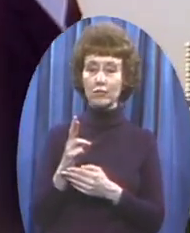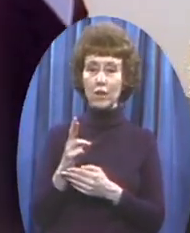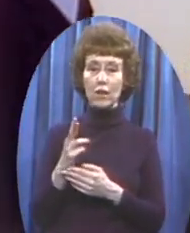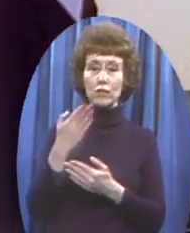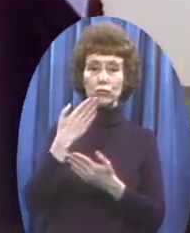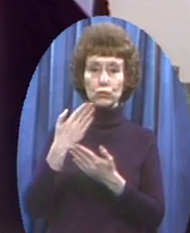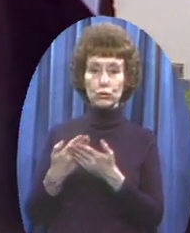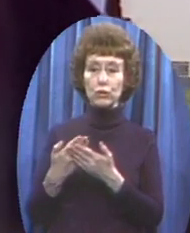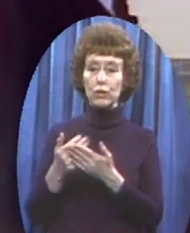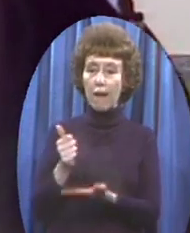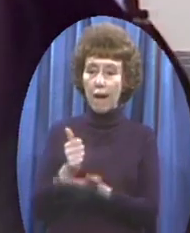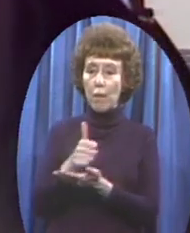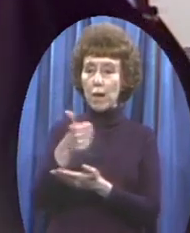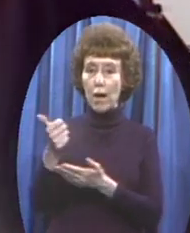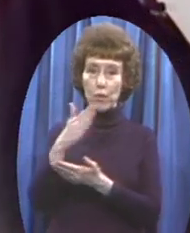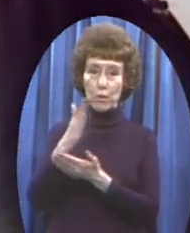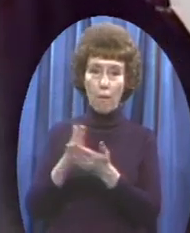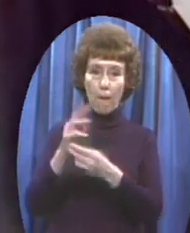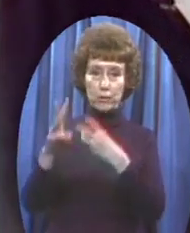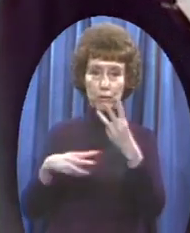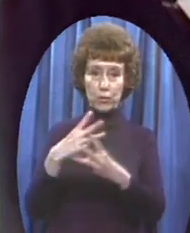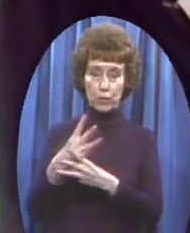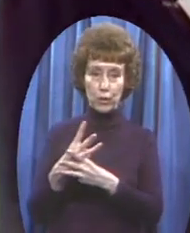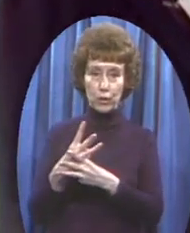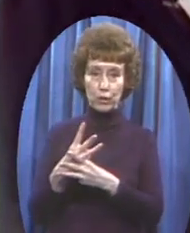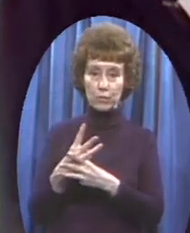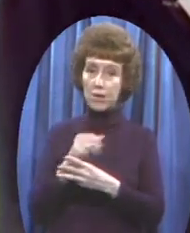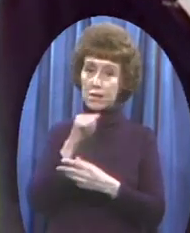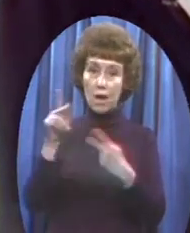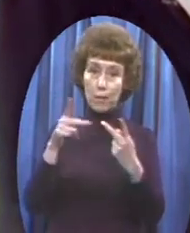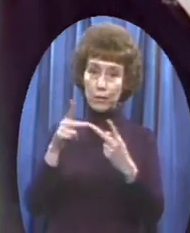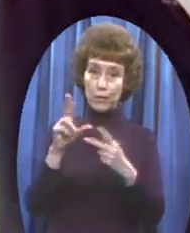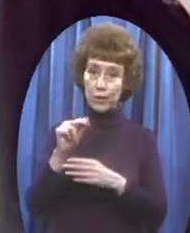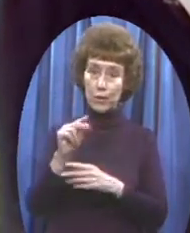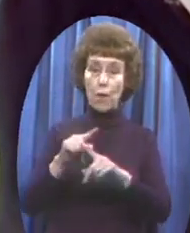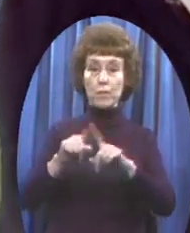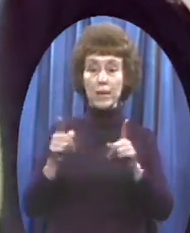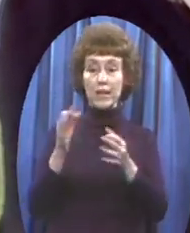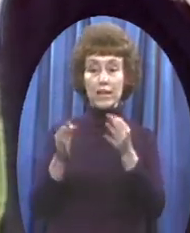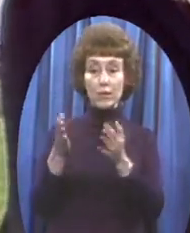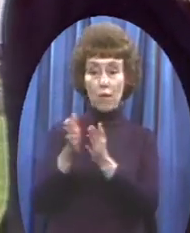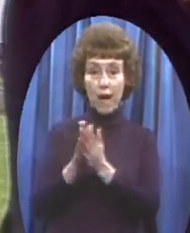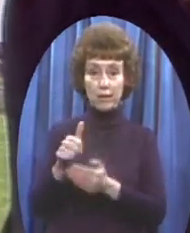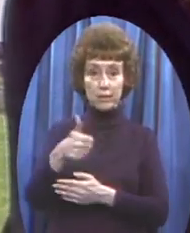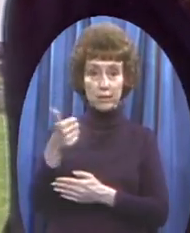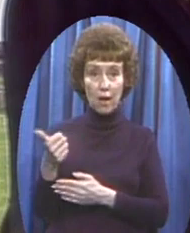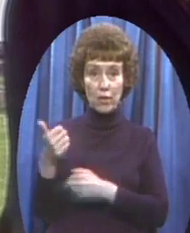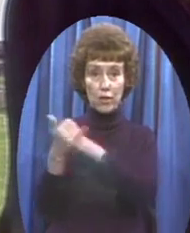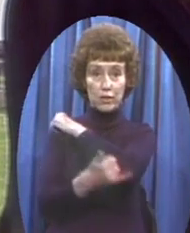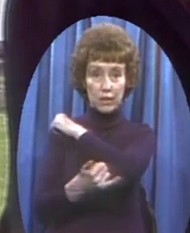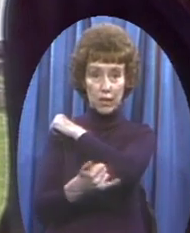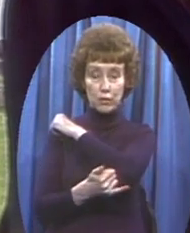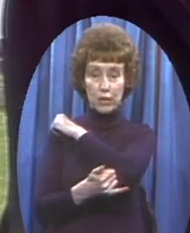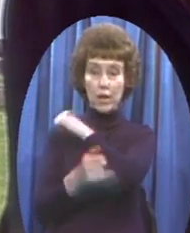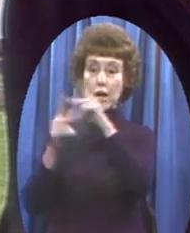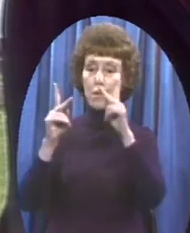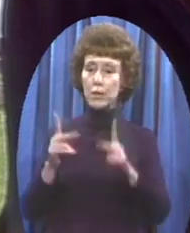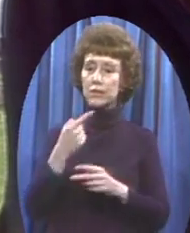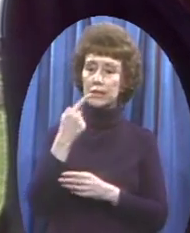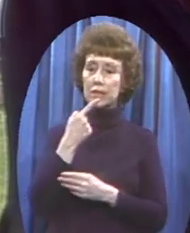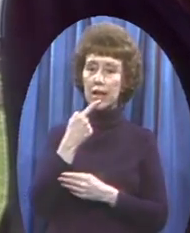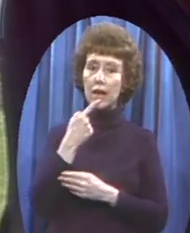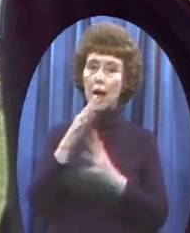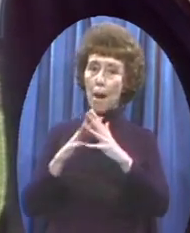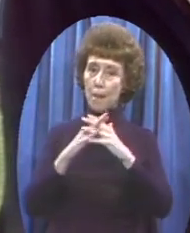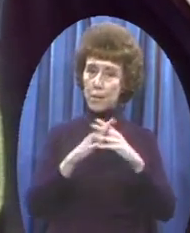but you ask any foreigner about history, and he'll say the United States has done more good worldwide than anybody else, and the